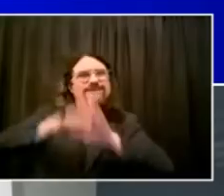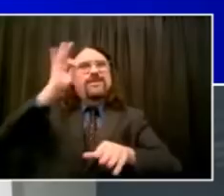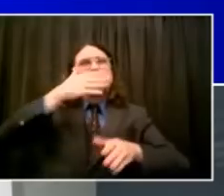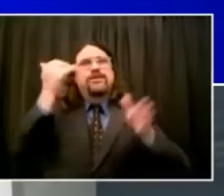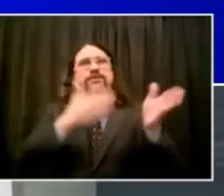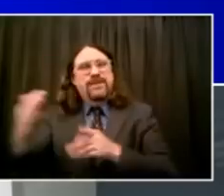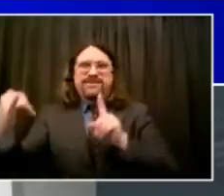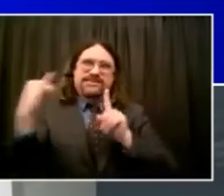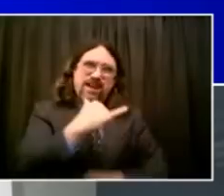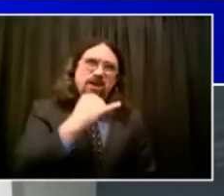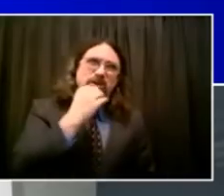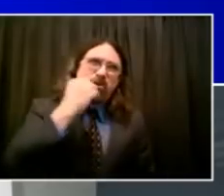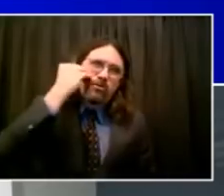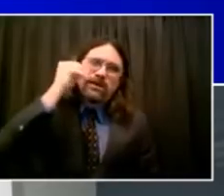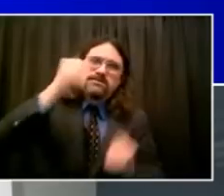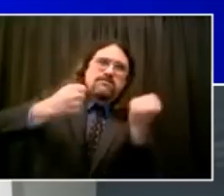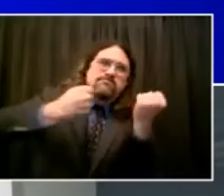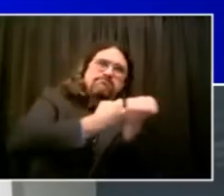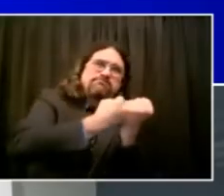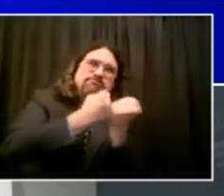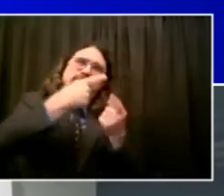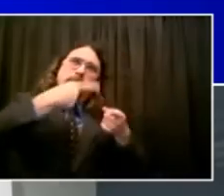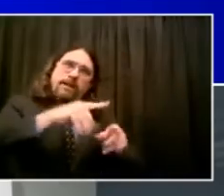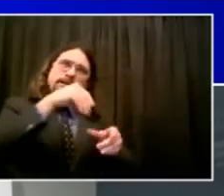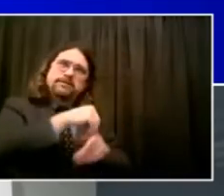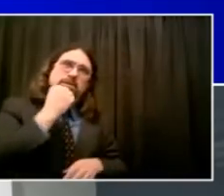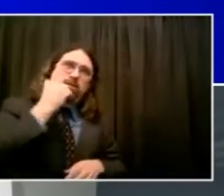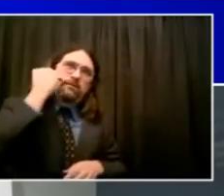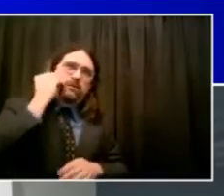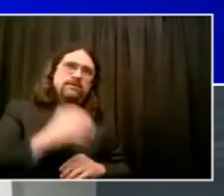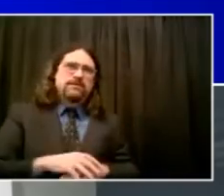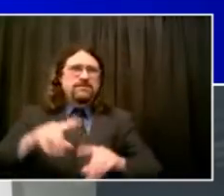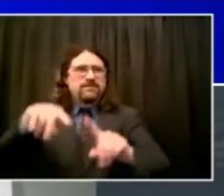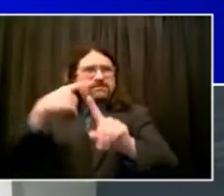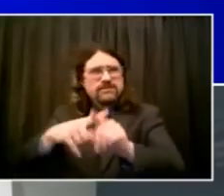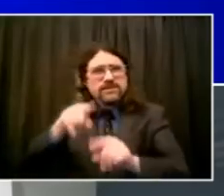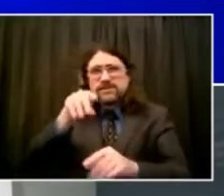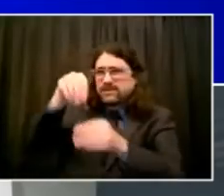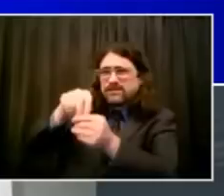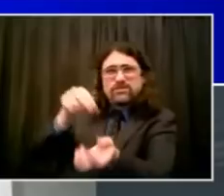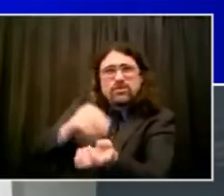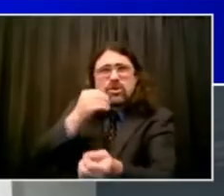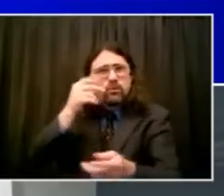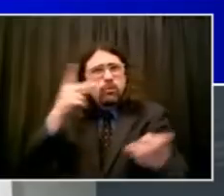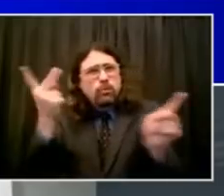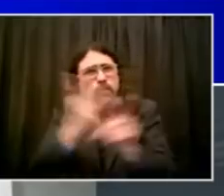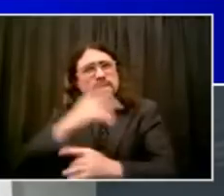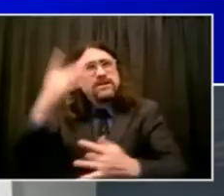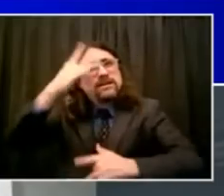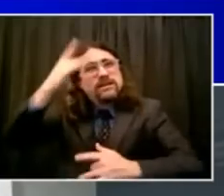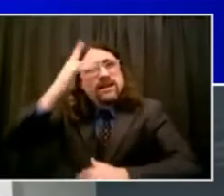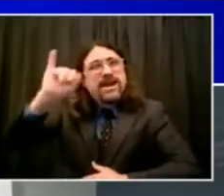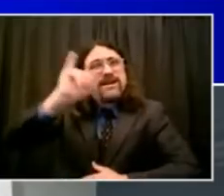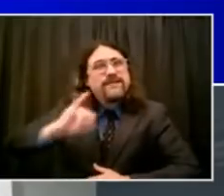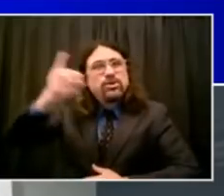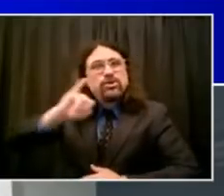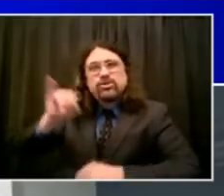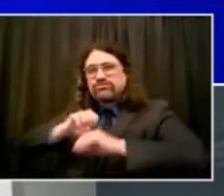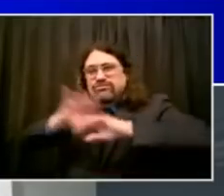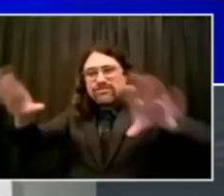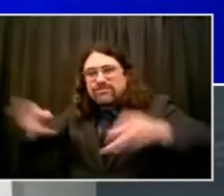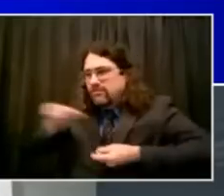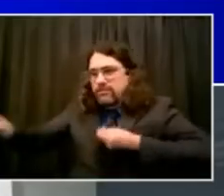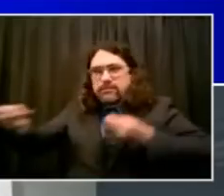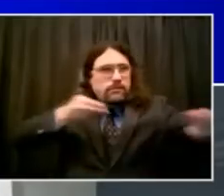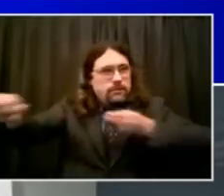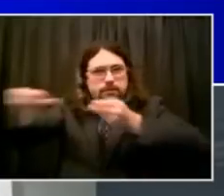a situation where they're exposed to a disease that's spreading. There's a lot to think about in terms of how to build a really